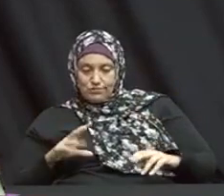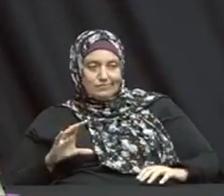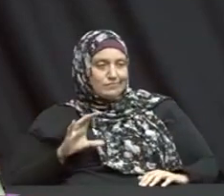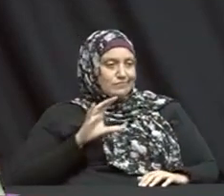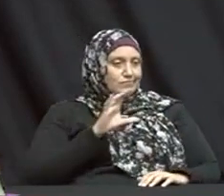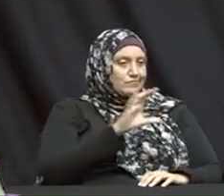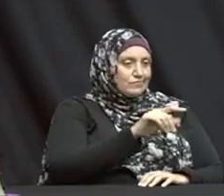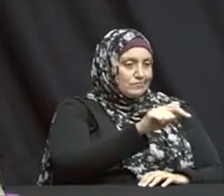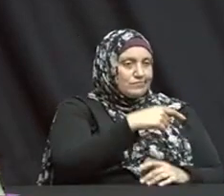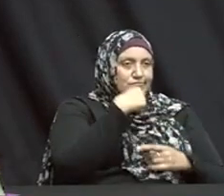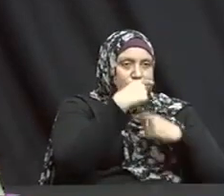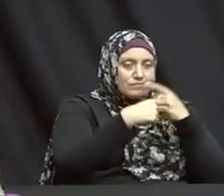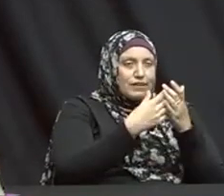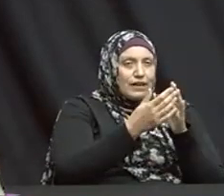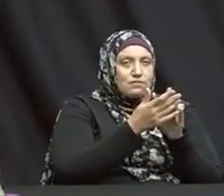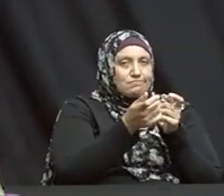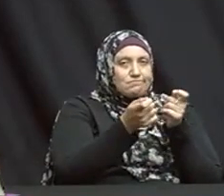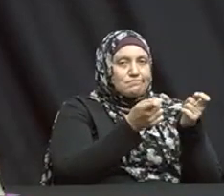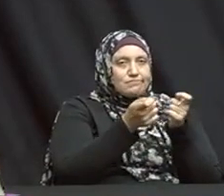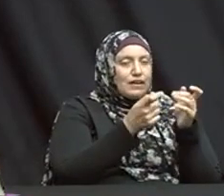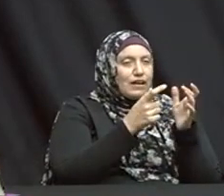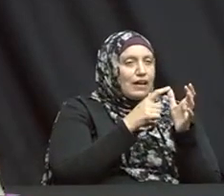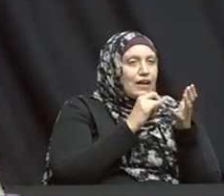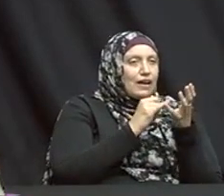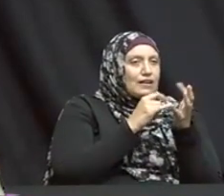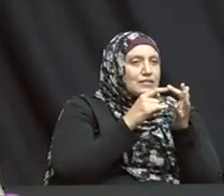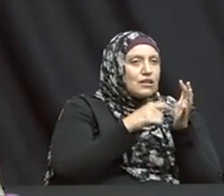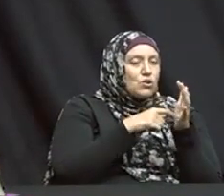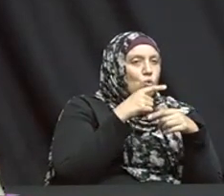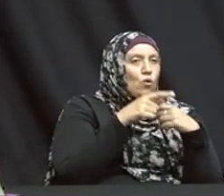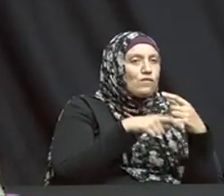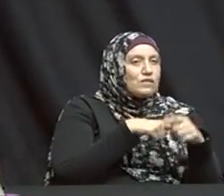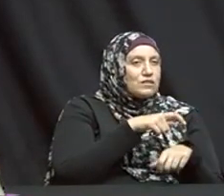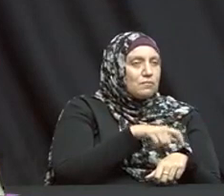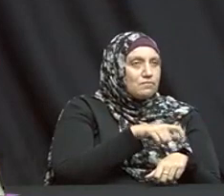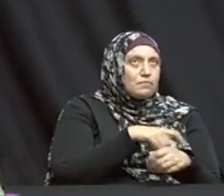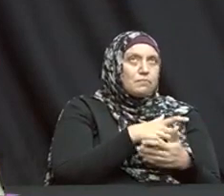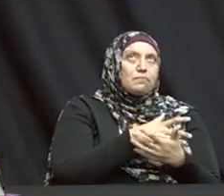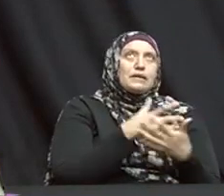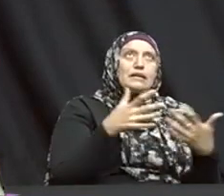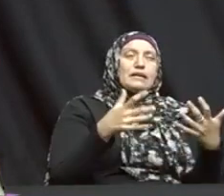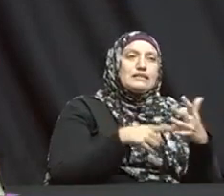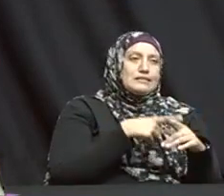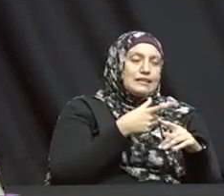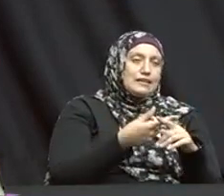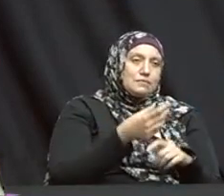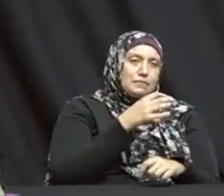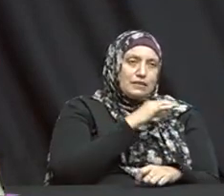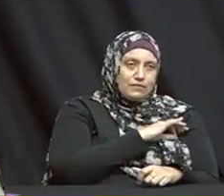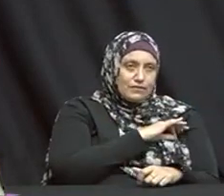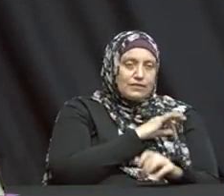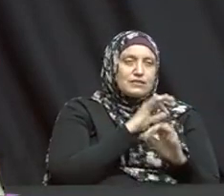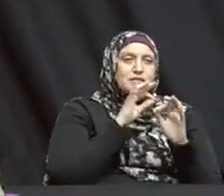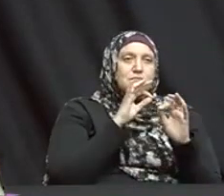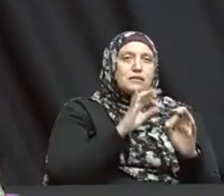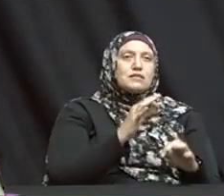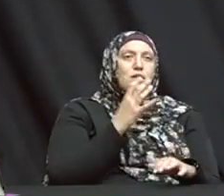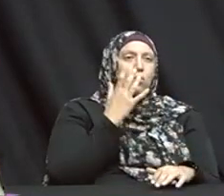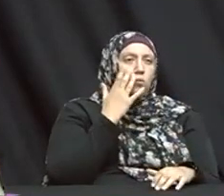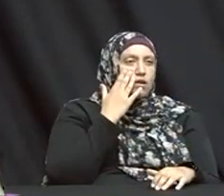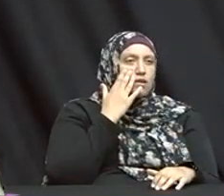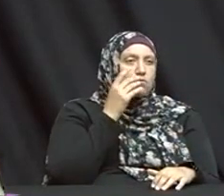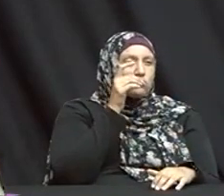are to be managed over time. And these instruments have immense tax benefits, particularly when the deceased leaves minor beneficiaries who